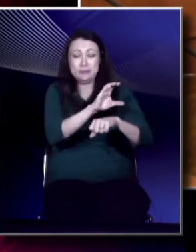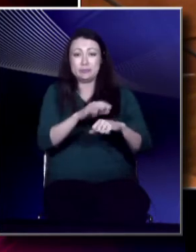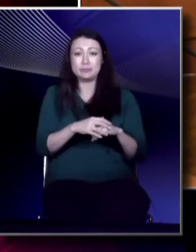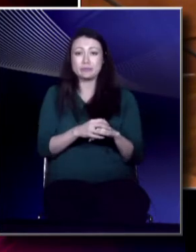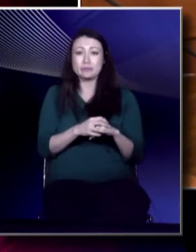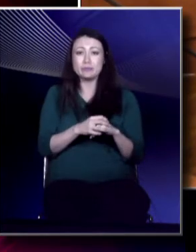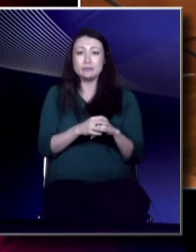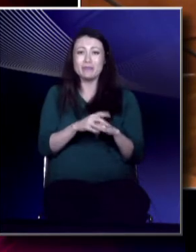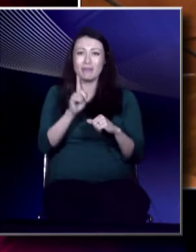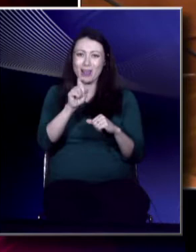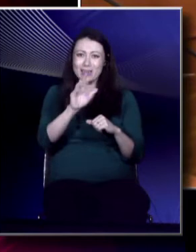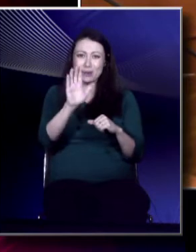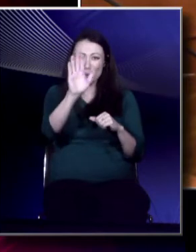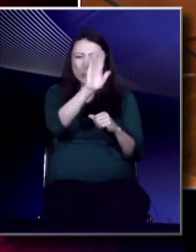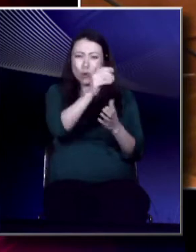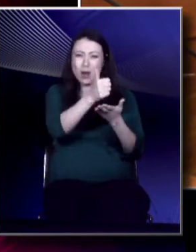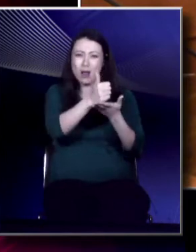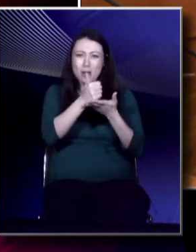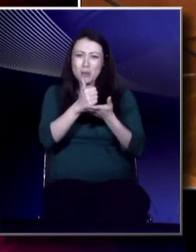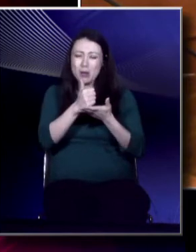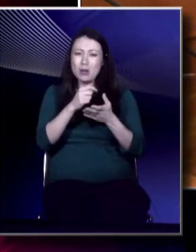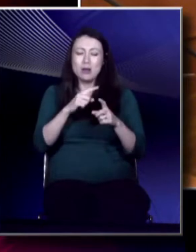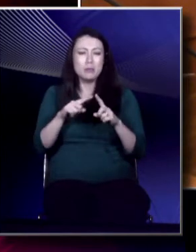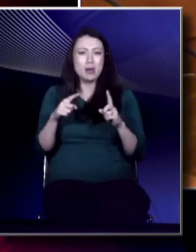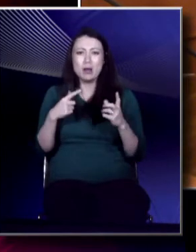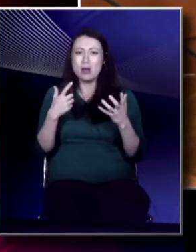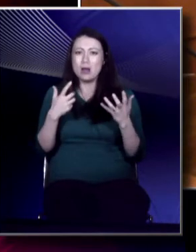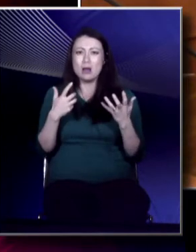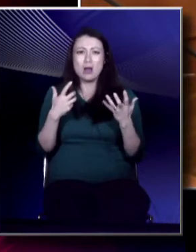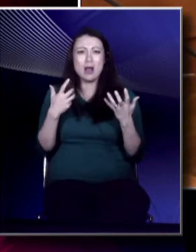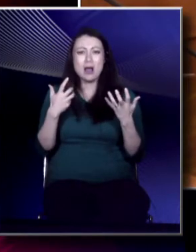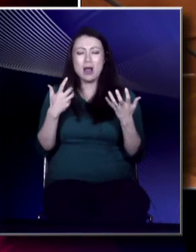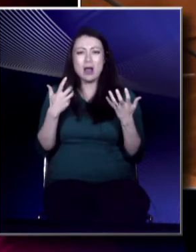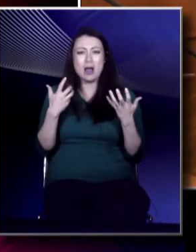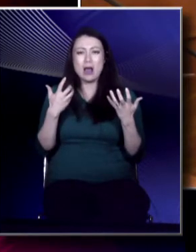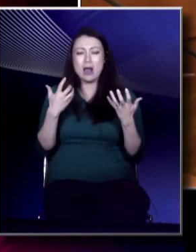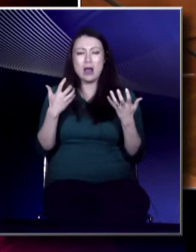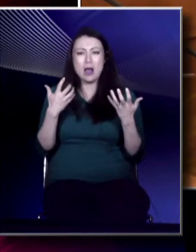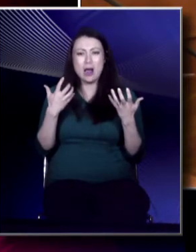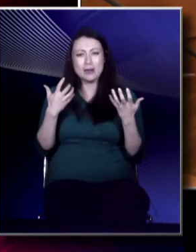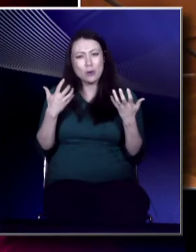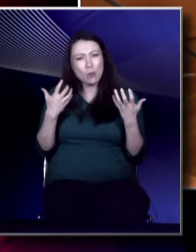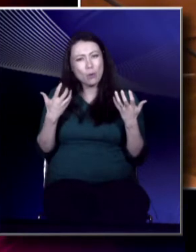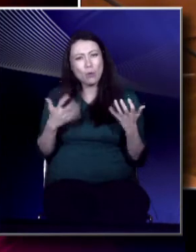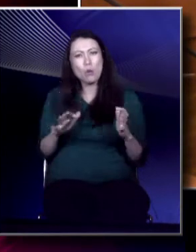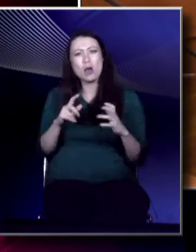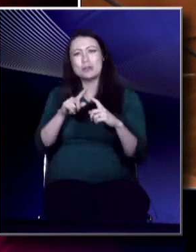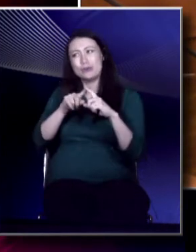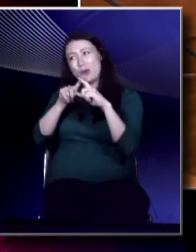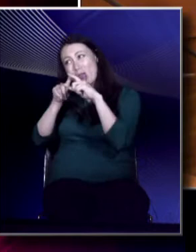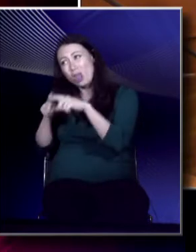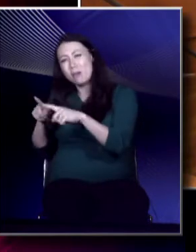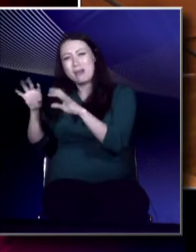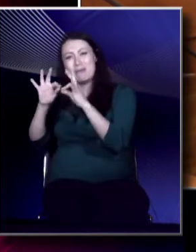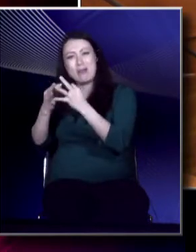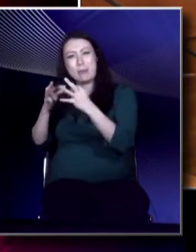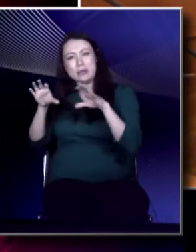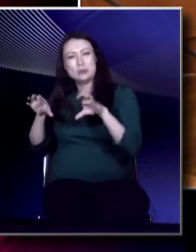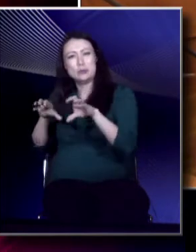I need your help, but I don't want to leave my family to do it. Thank you.